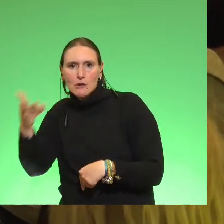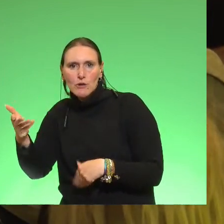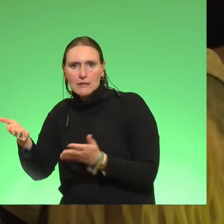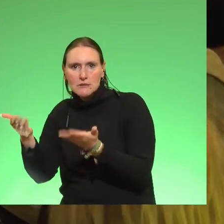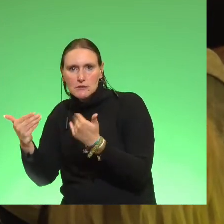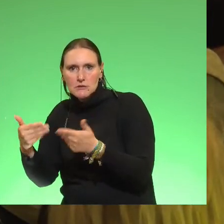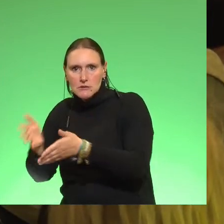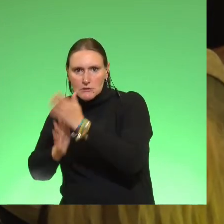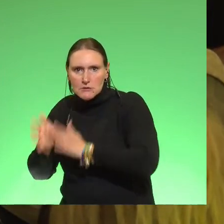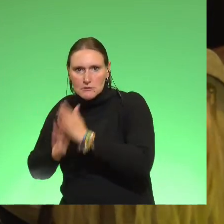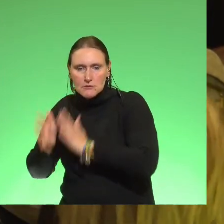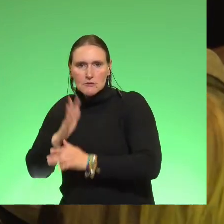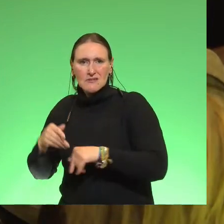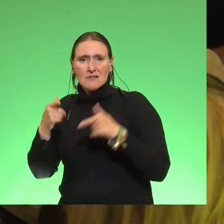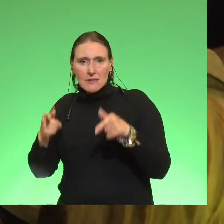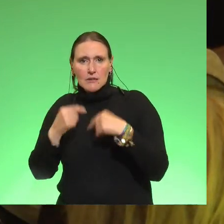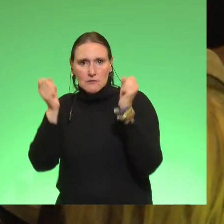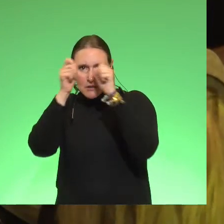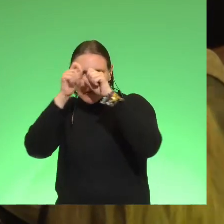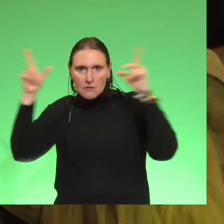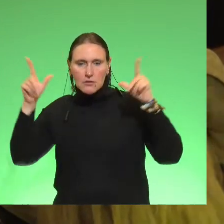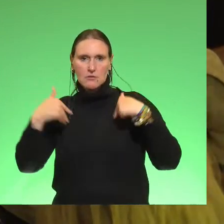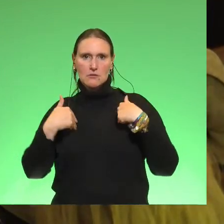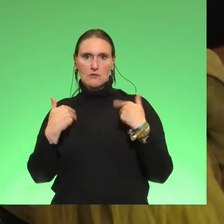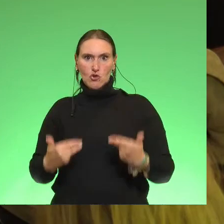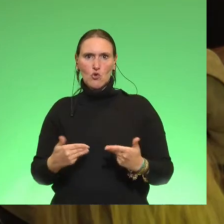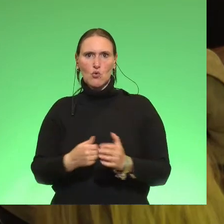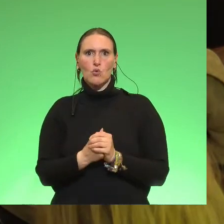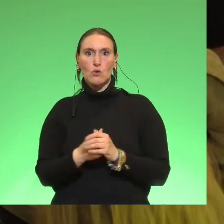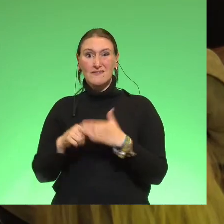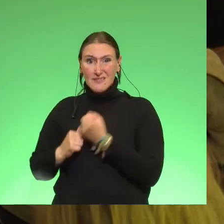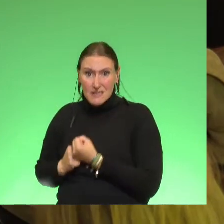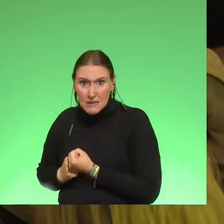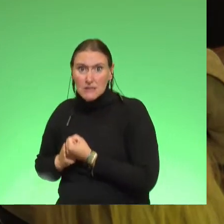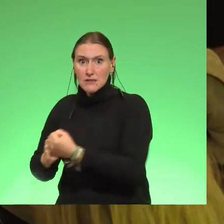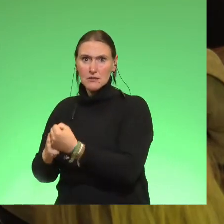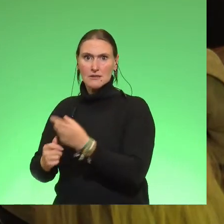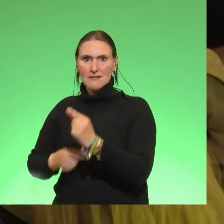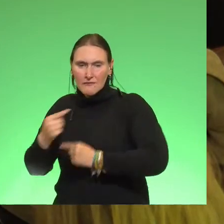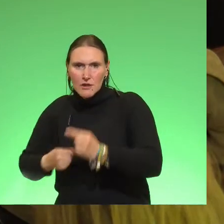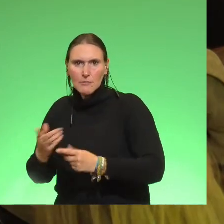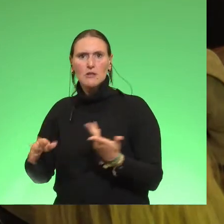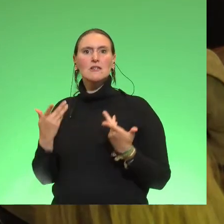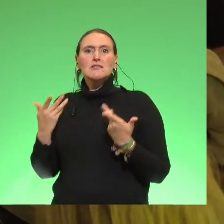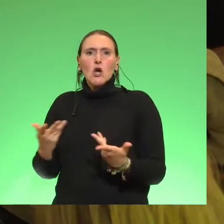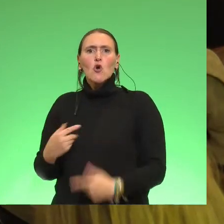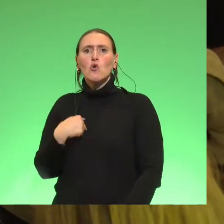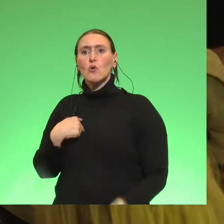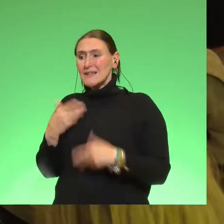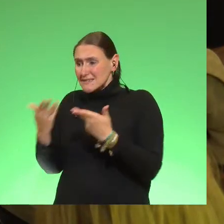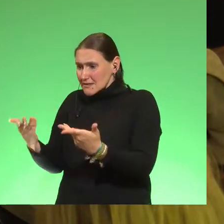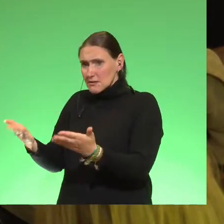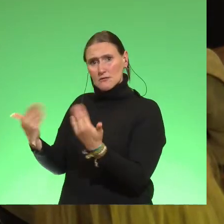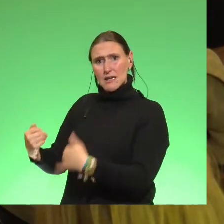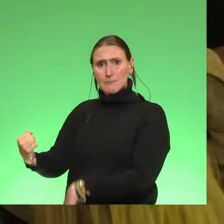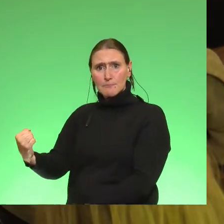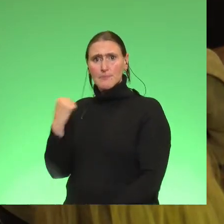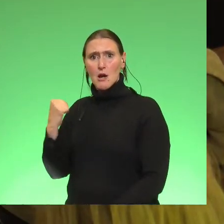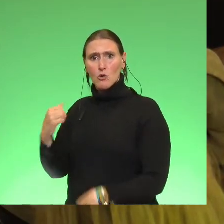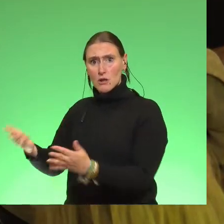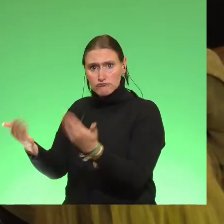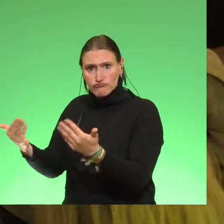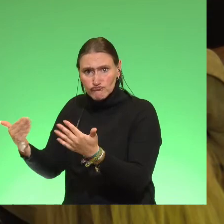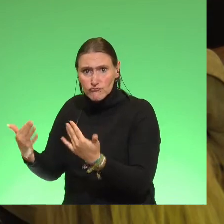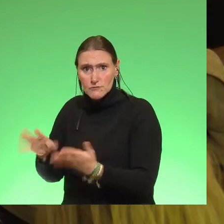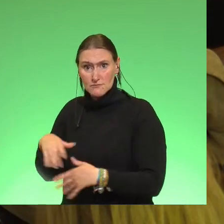us, we're not resourced to support you in your personal development until you're willing to cede power. And so I know there's a